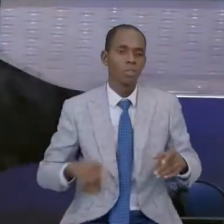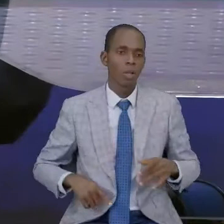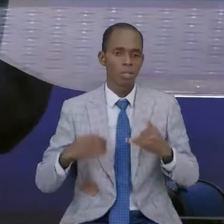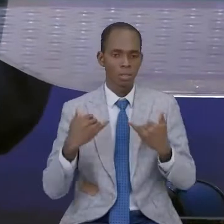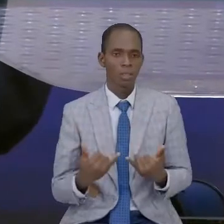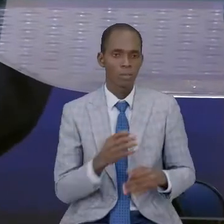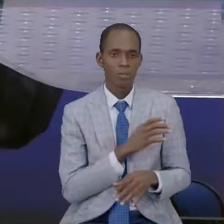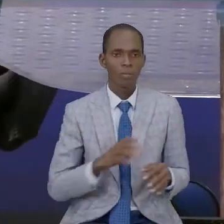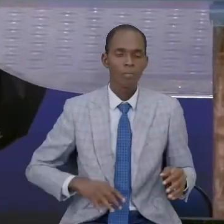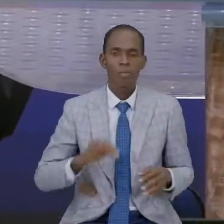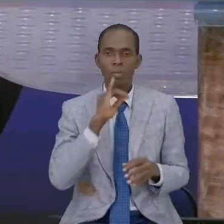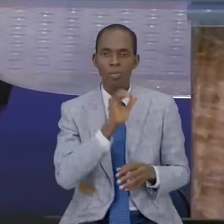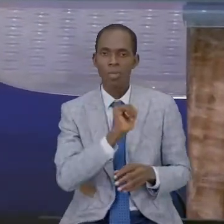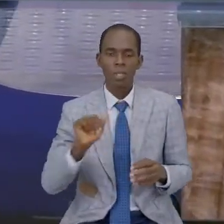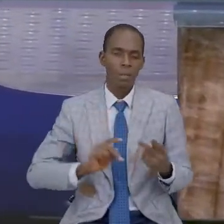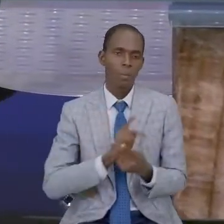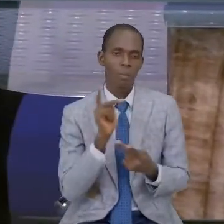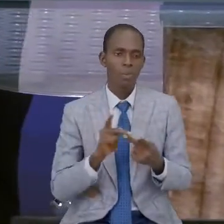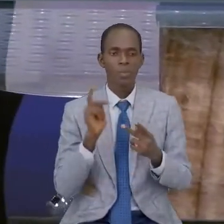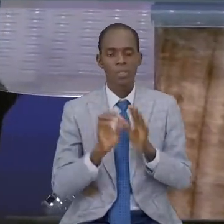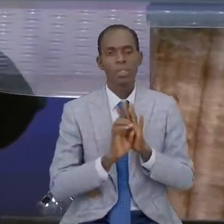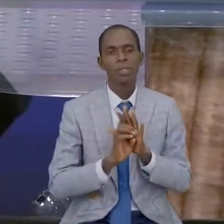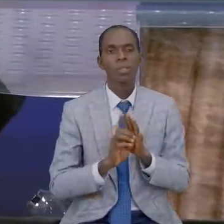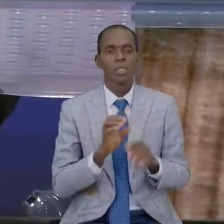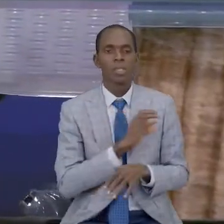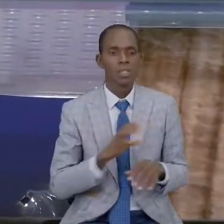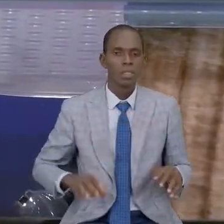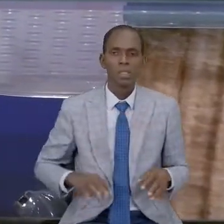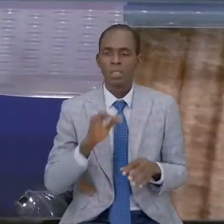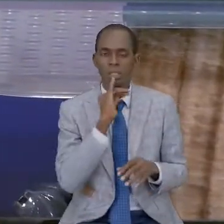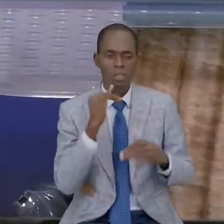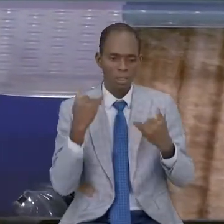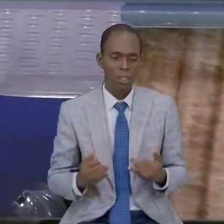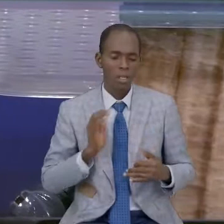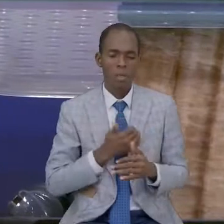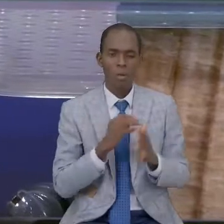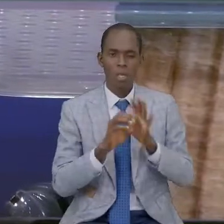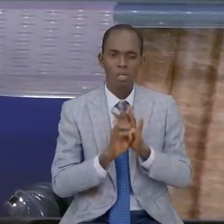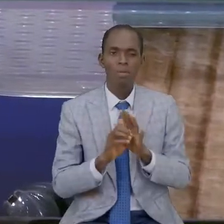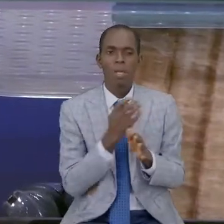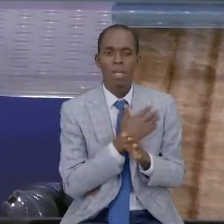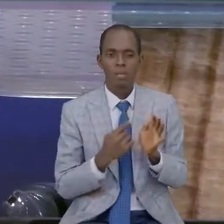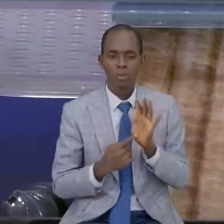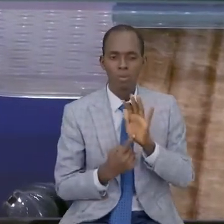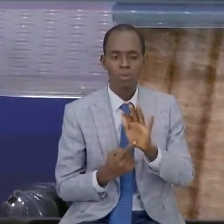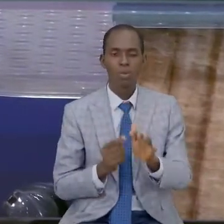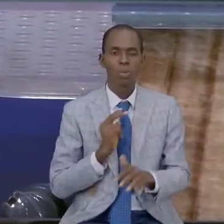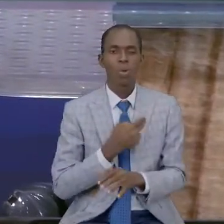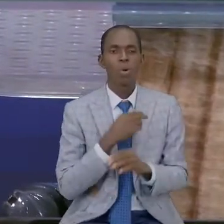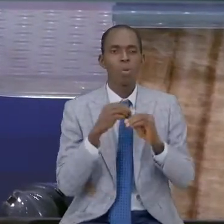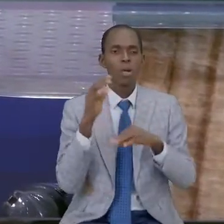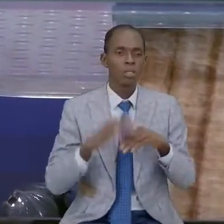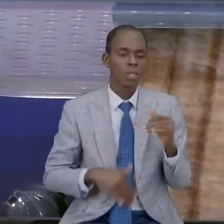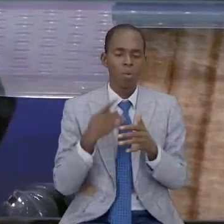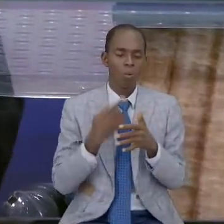a perfect example. Christ is our model, and Christ is now our pattern, and he shows us more than the